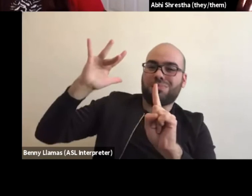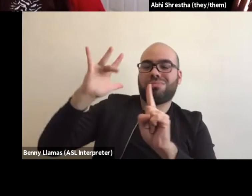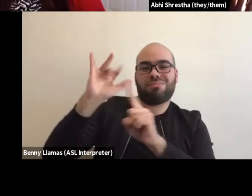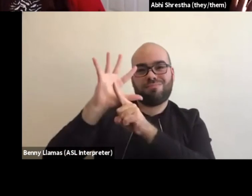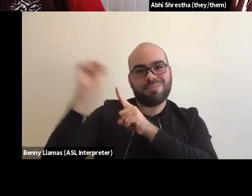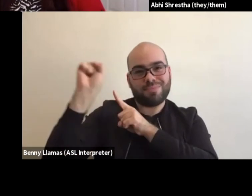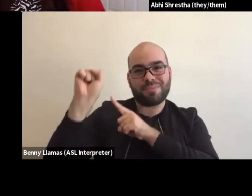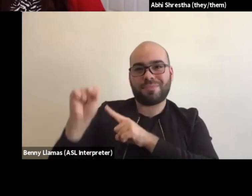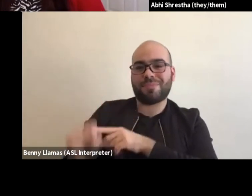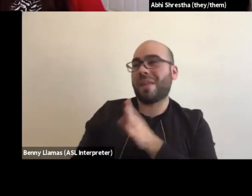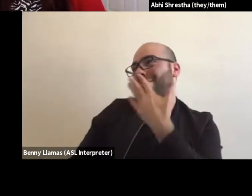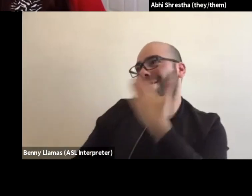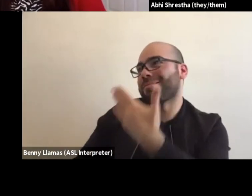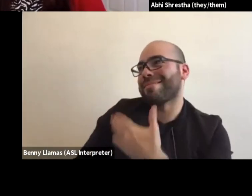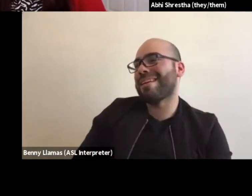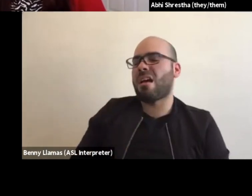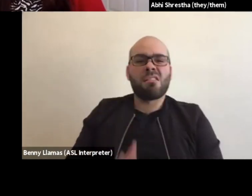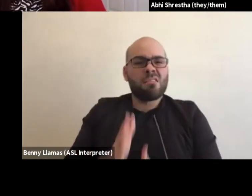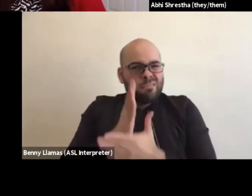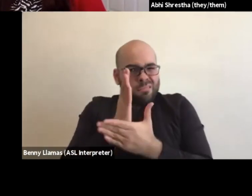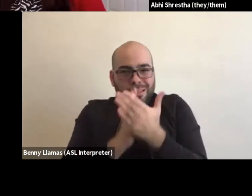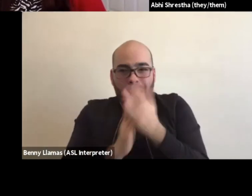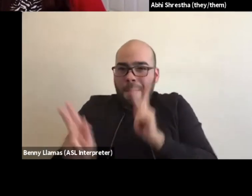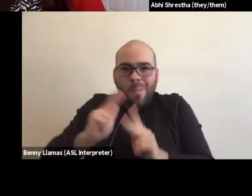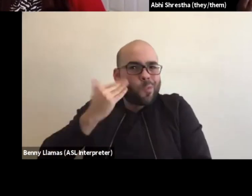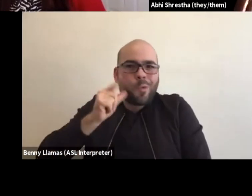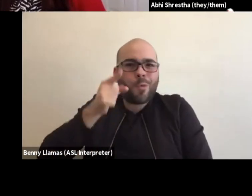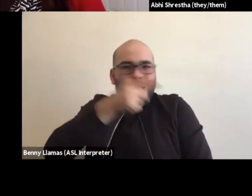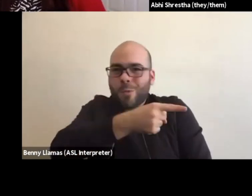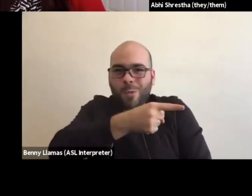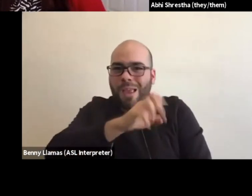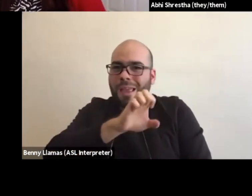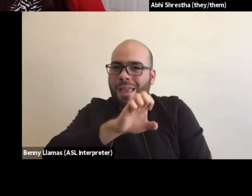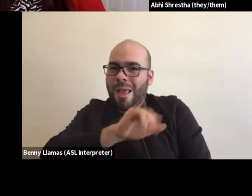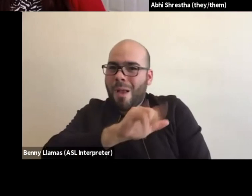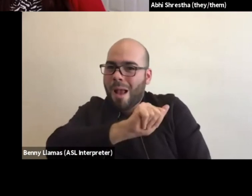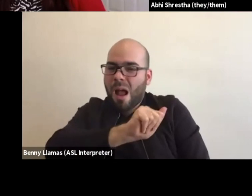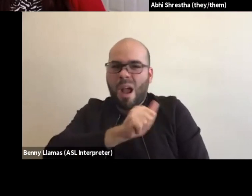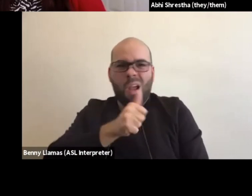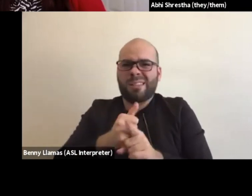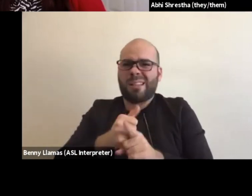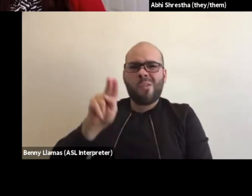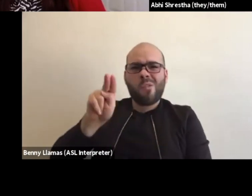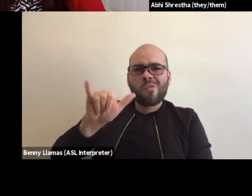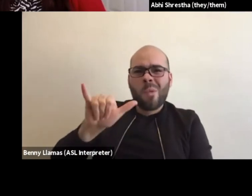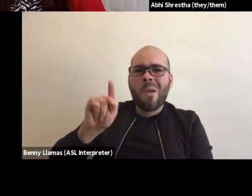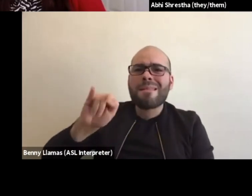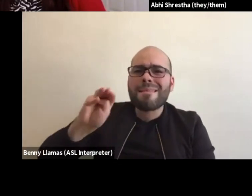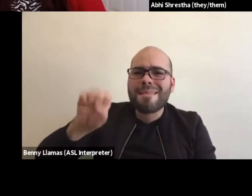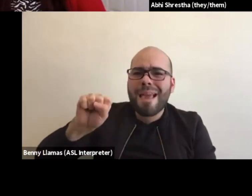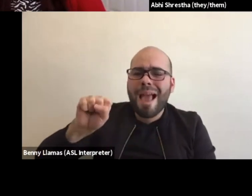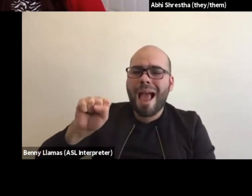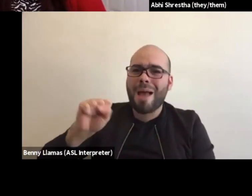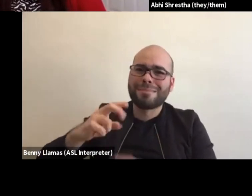If there are folks here who do not know Erika, she has been on the New York Times bestseller list for like ever. I know you're actually back